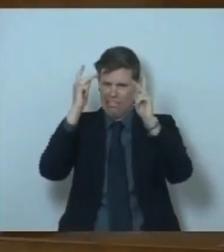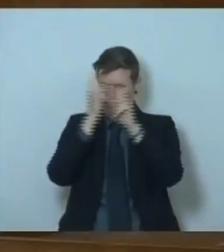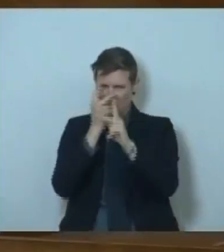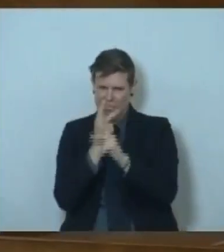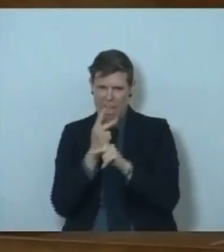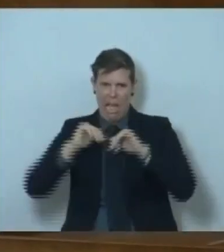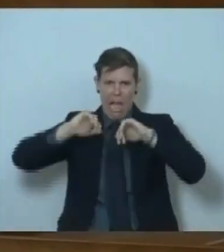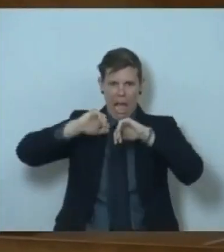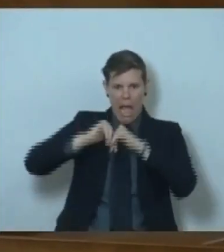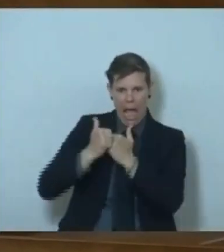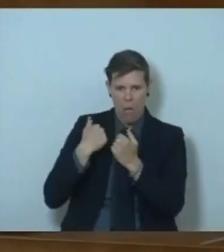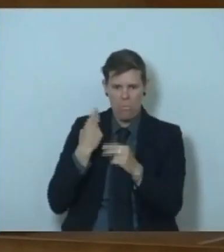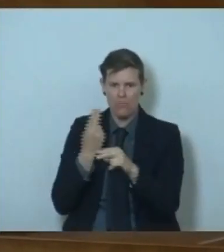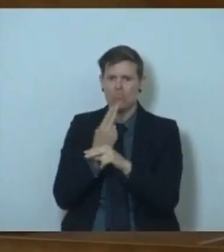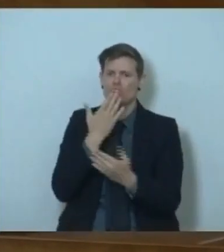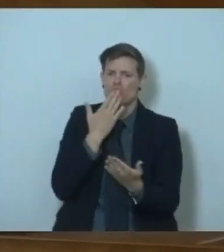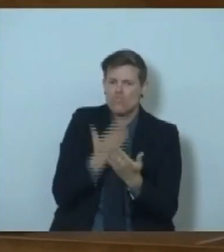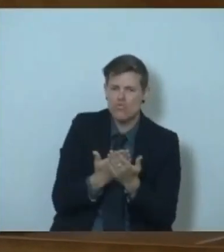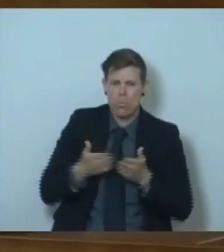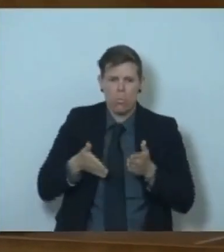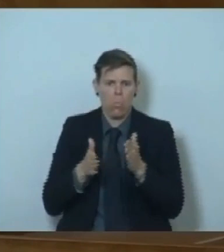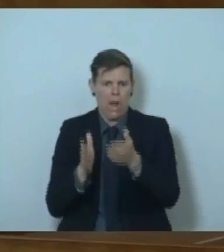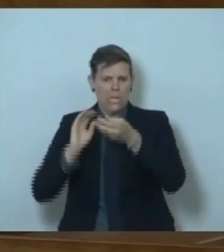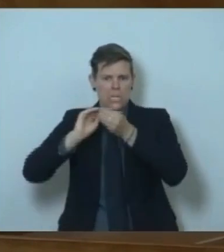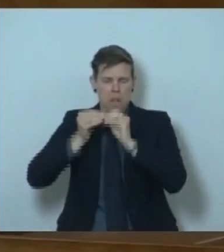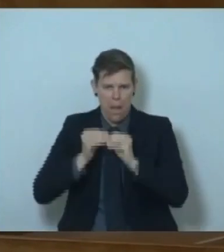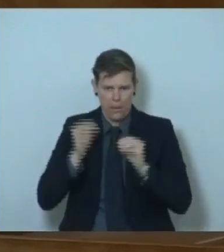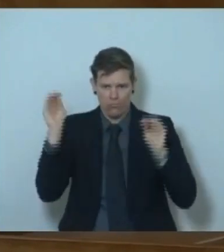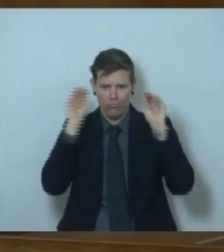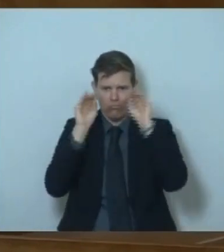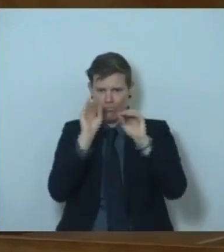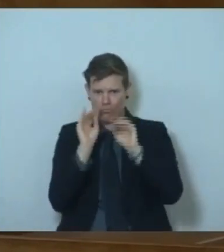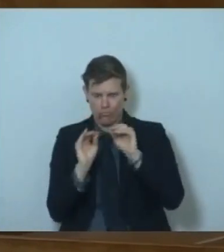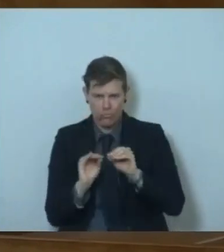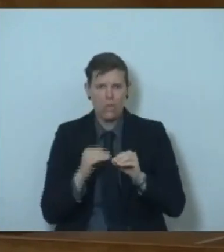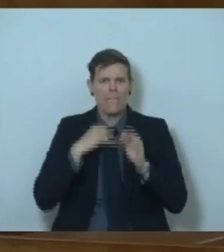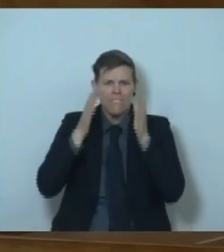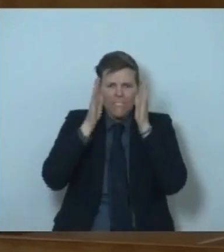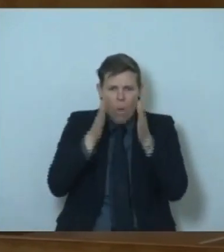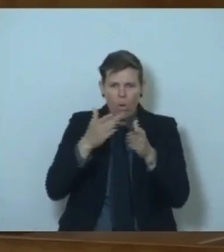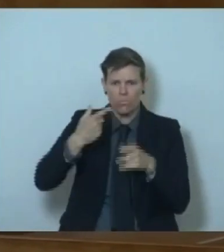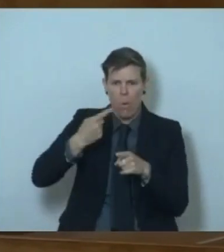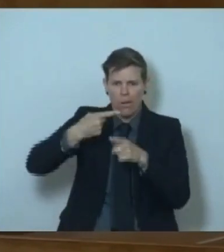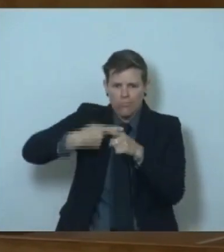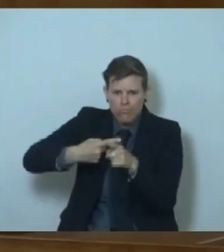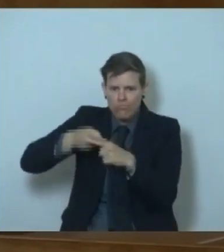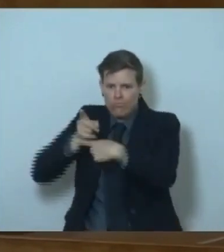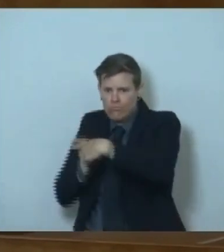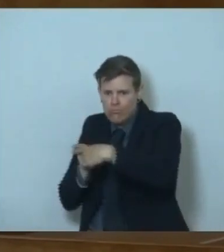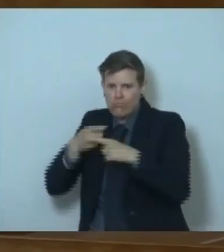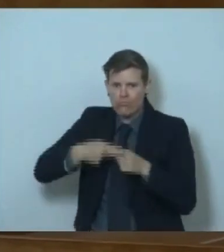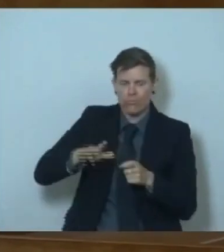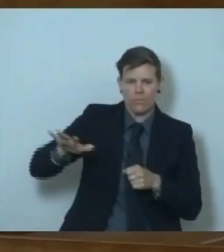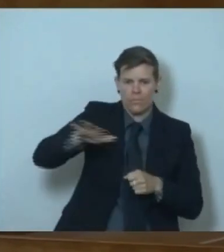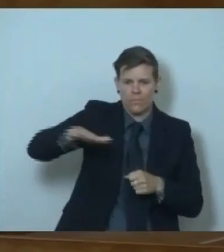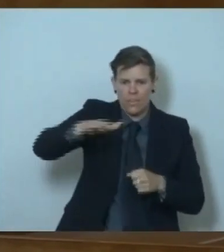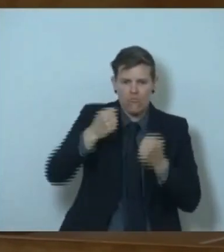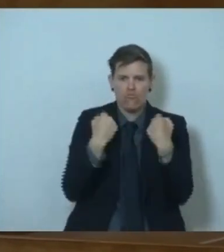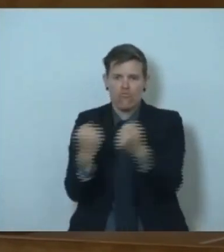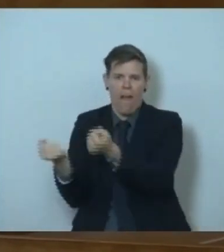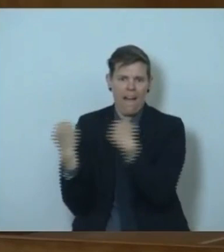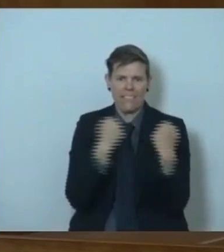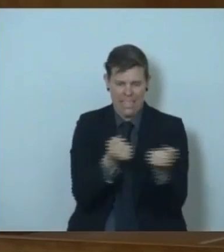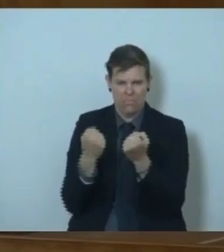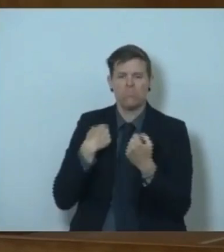looked at different cut points when we picked 80 kilometers, which turns out to be 50 miles. And we looked at